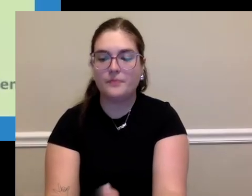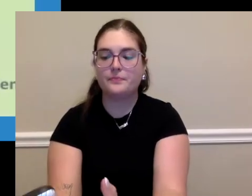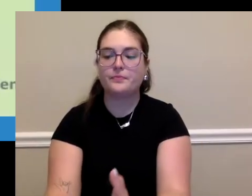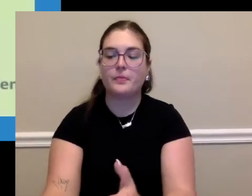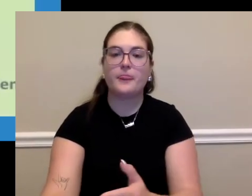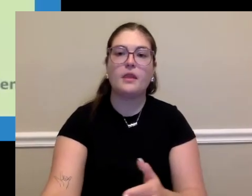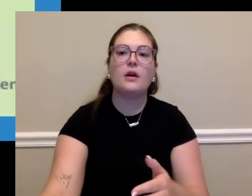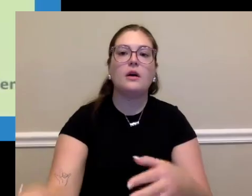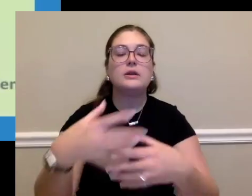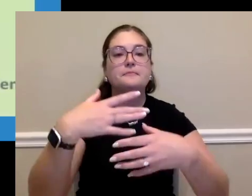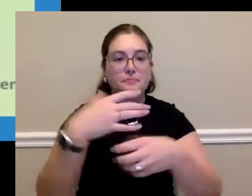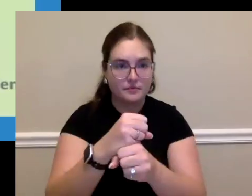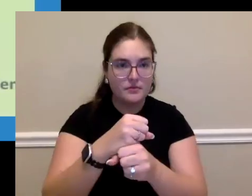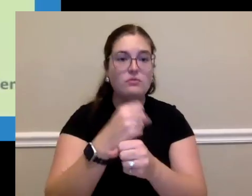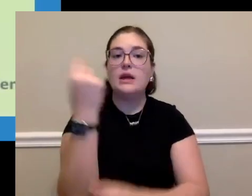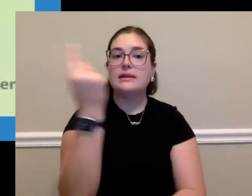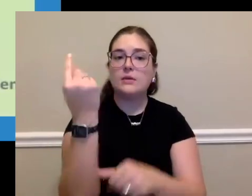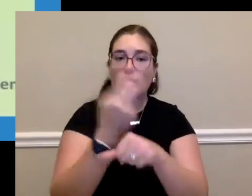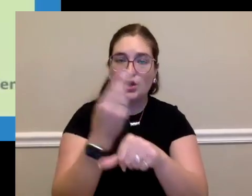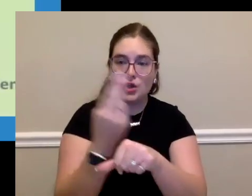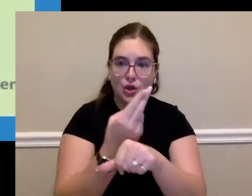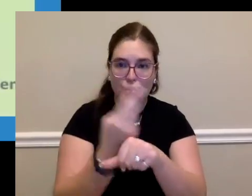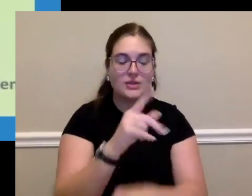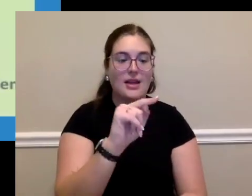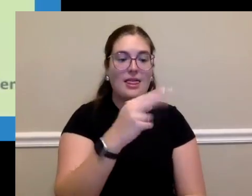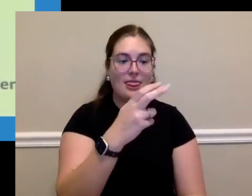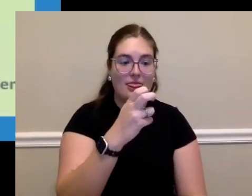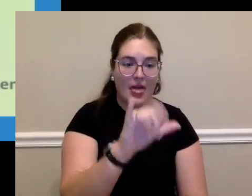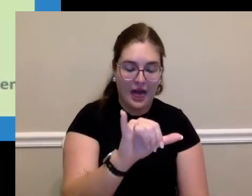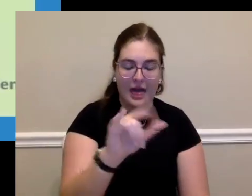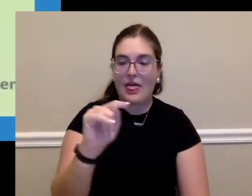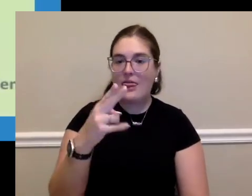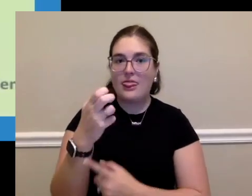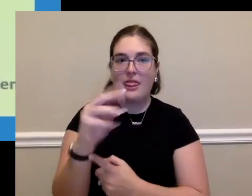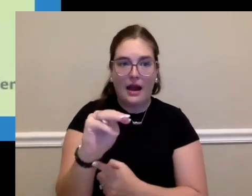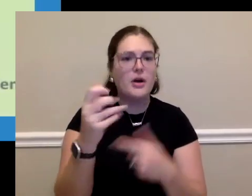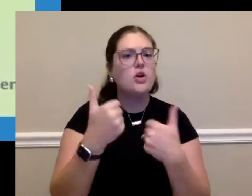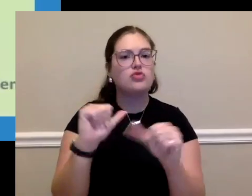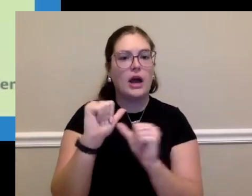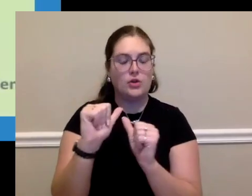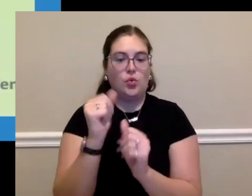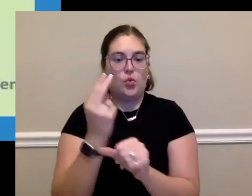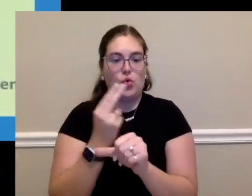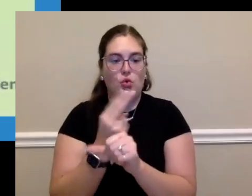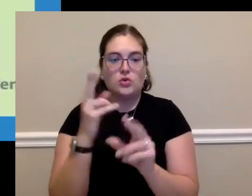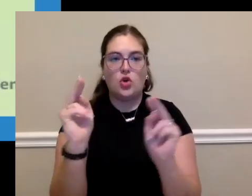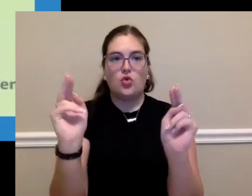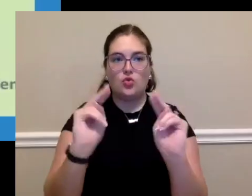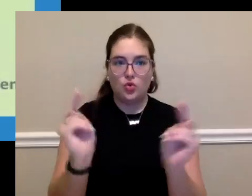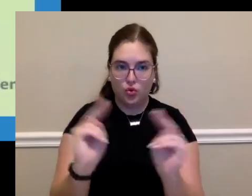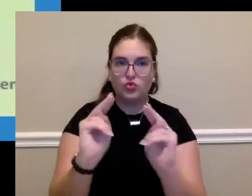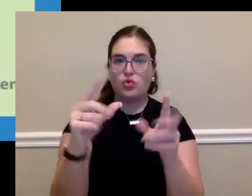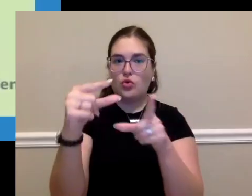a pronoun they, them, she's trying to use the neutral term or the